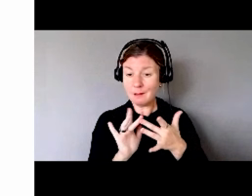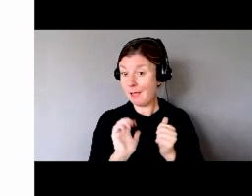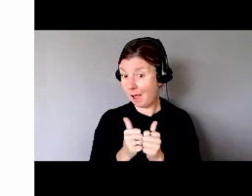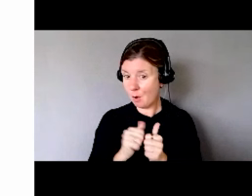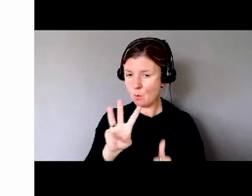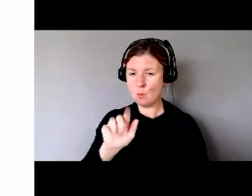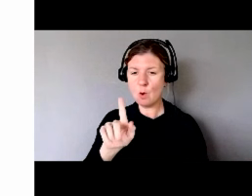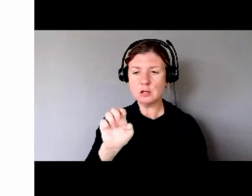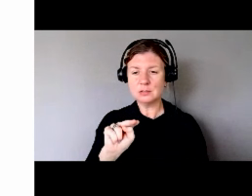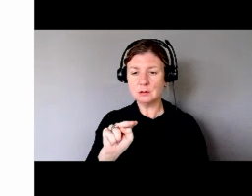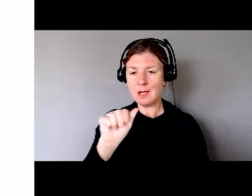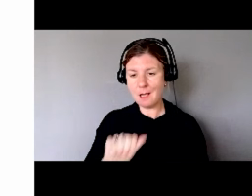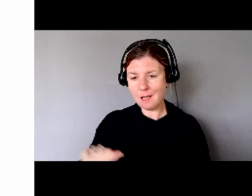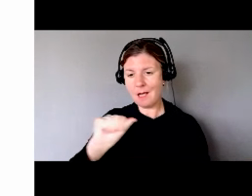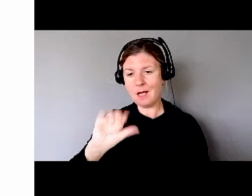W-A-L-D-E-N, at